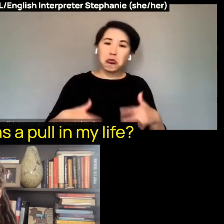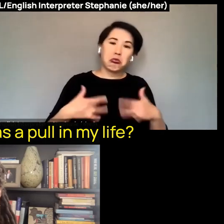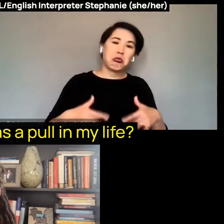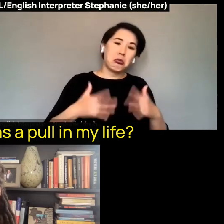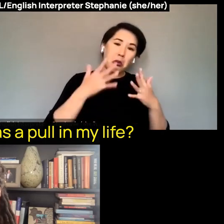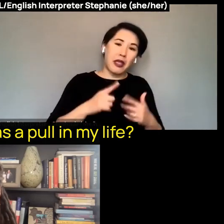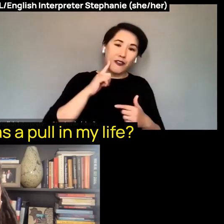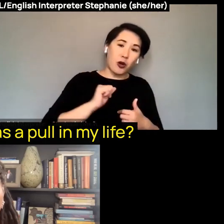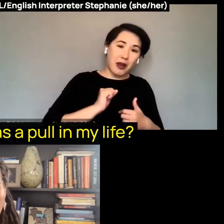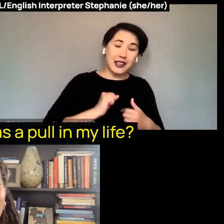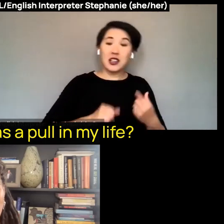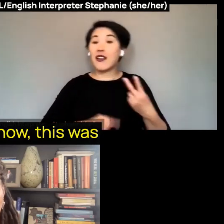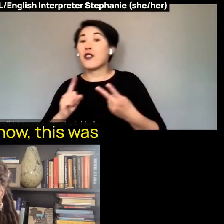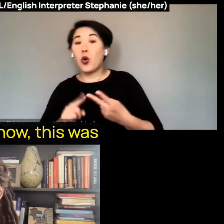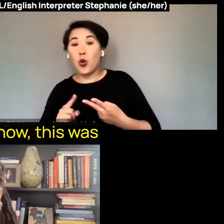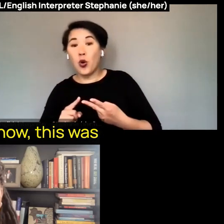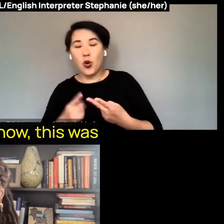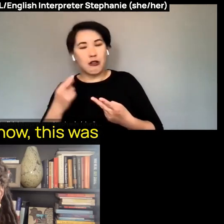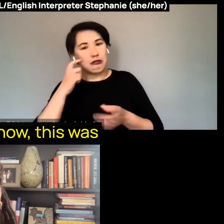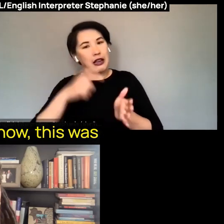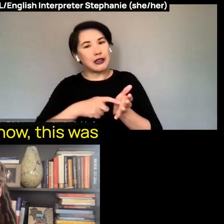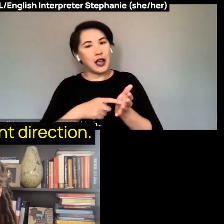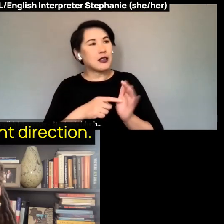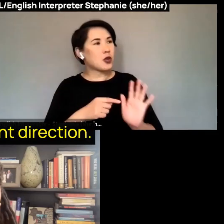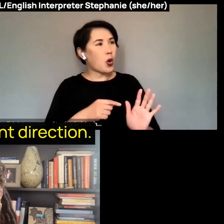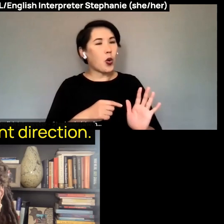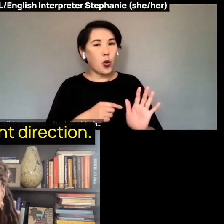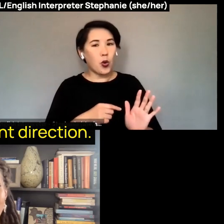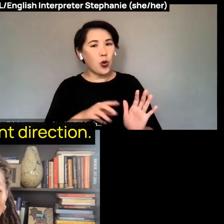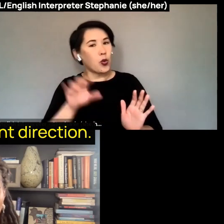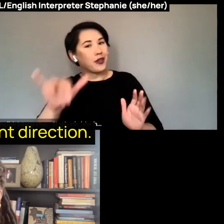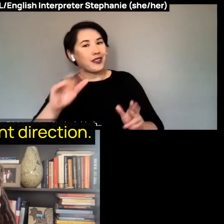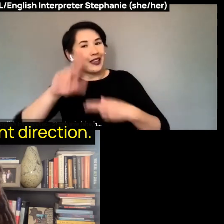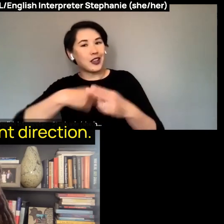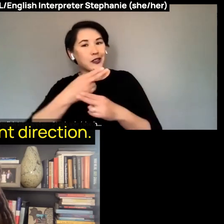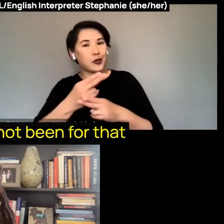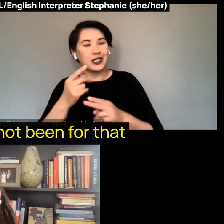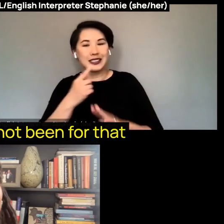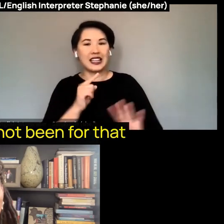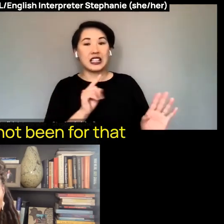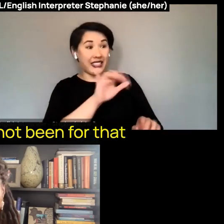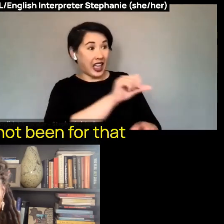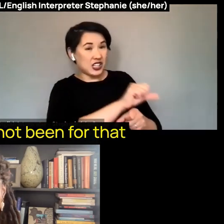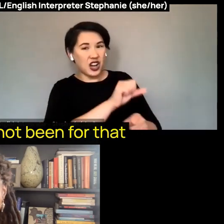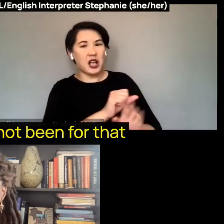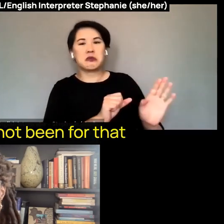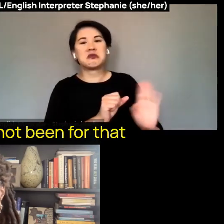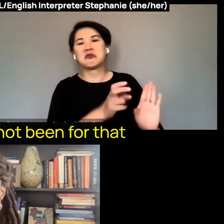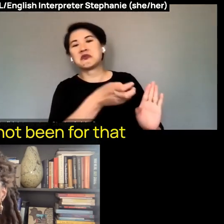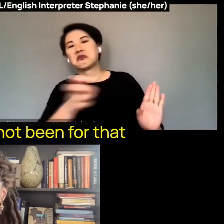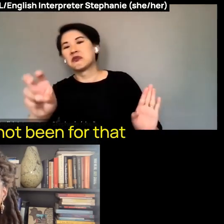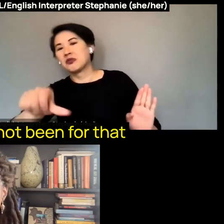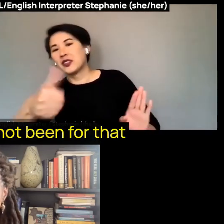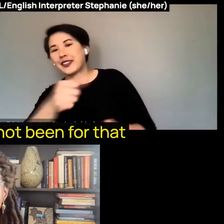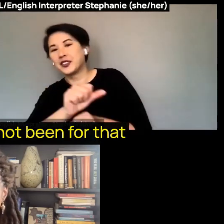was a pull in my life, a different, you know, this was a pull in a different direction. And honestly, had it